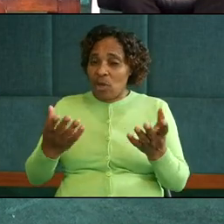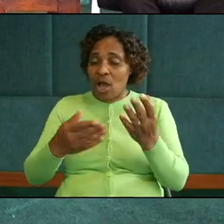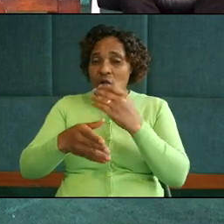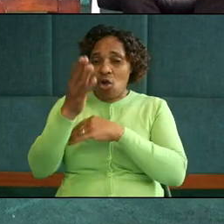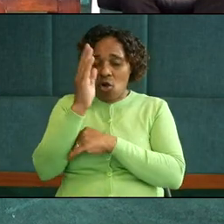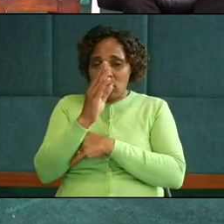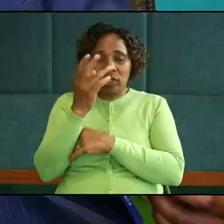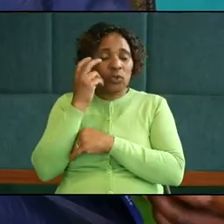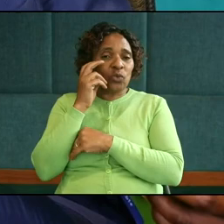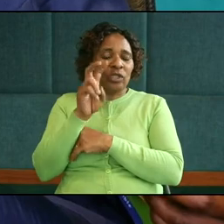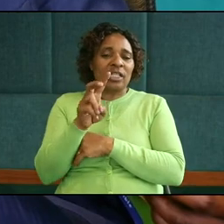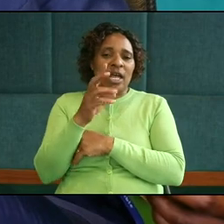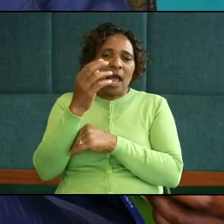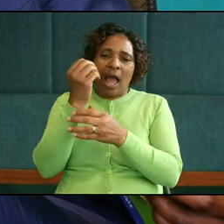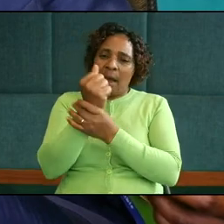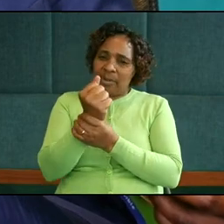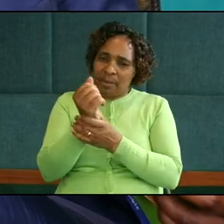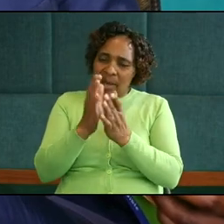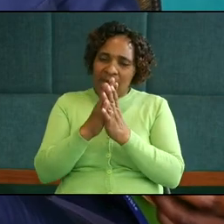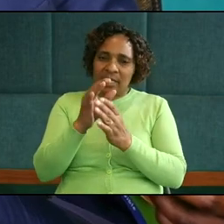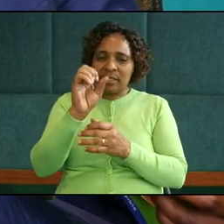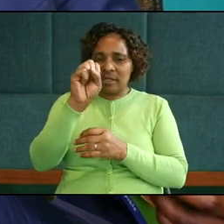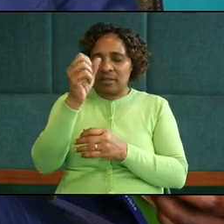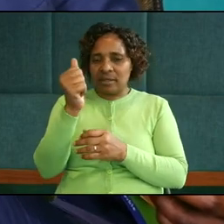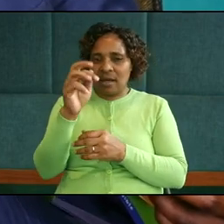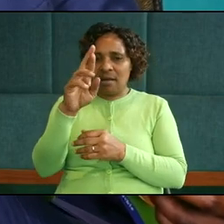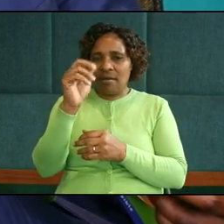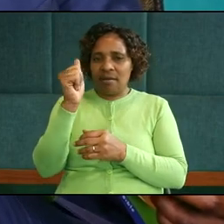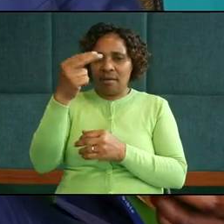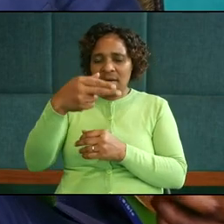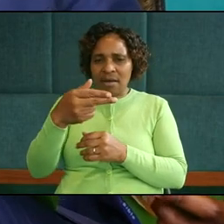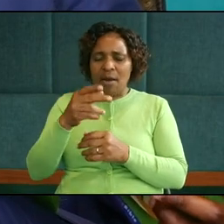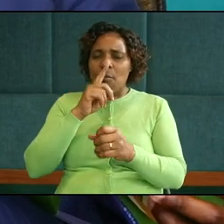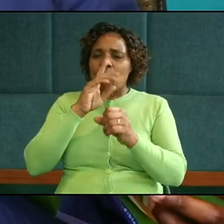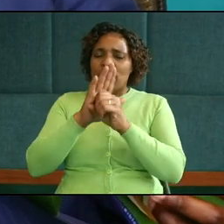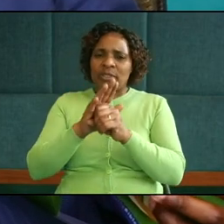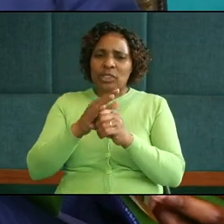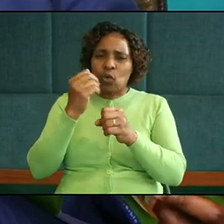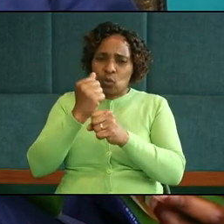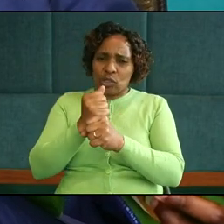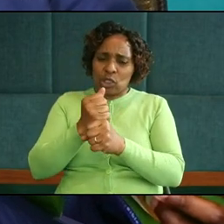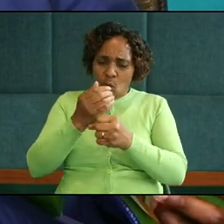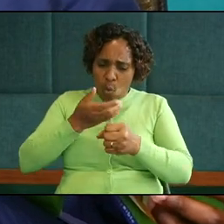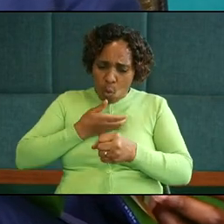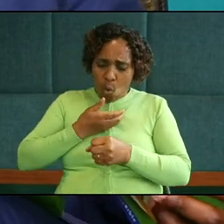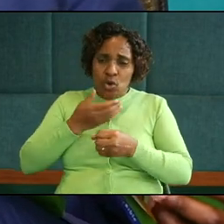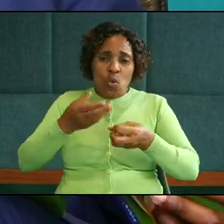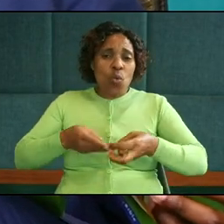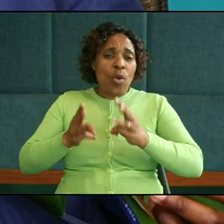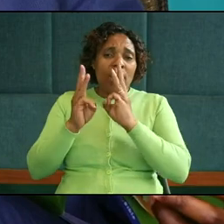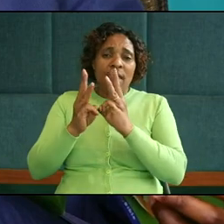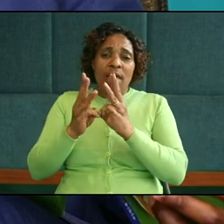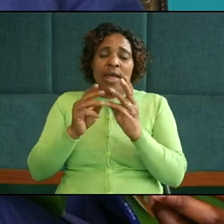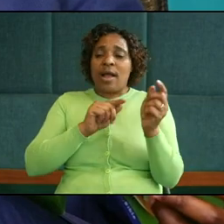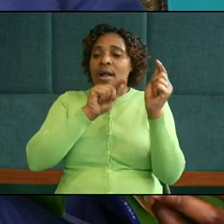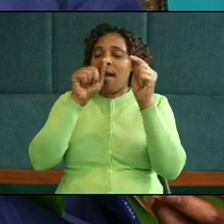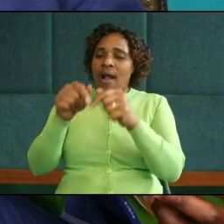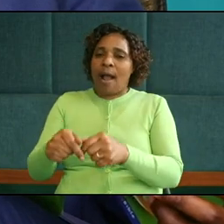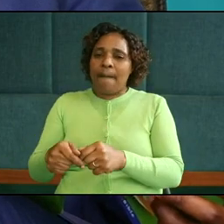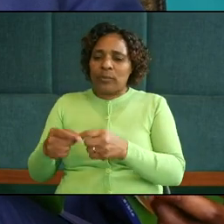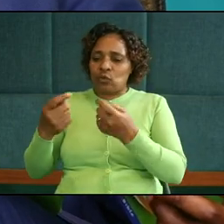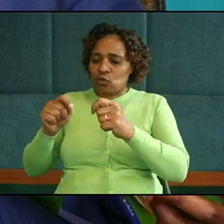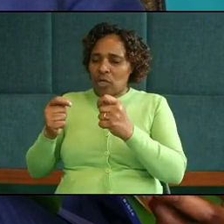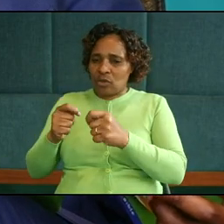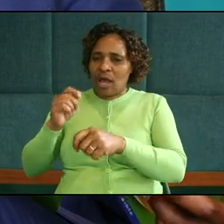You look at even Abraham and Sarah, you know, trying to get the promised land. They did it their own way, where they got Hagar to come and try and get a